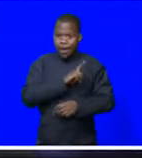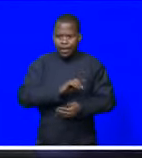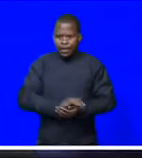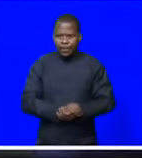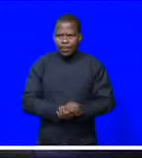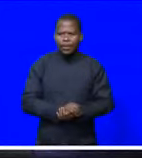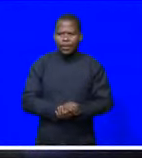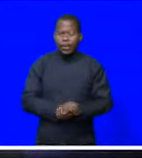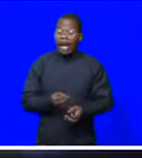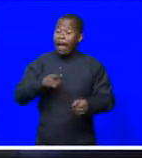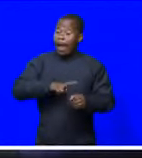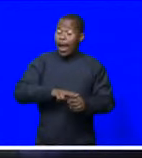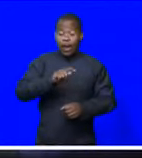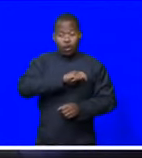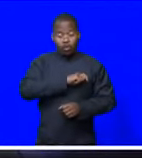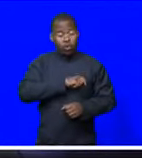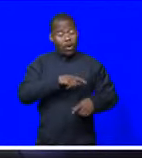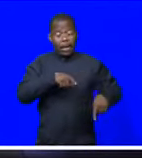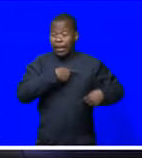Chair,